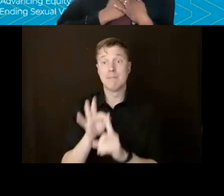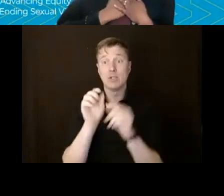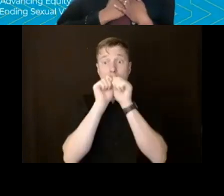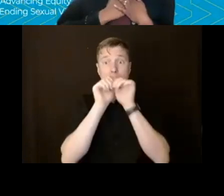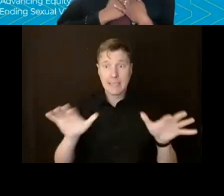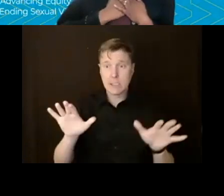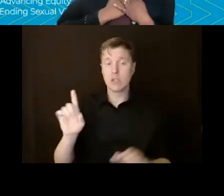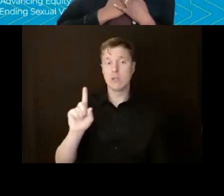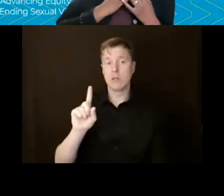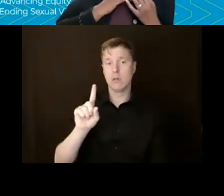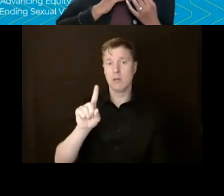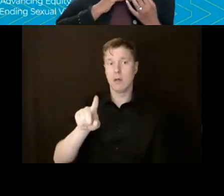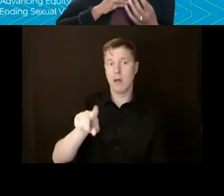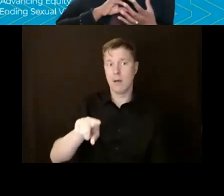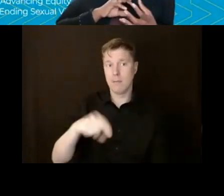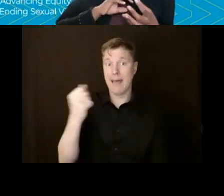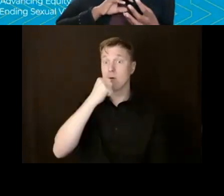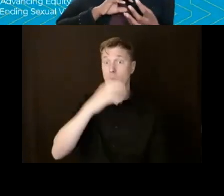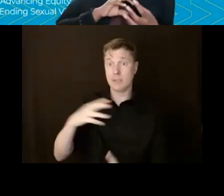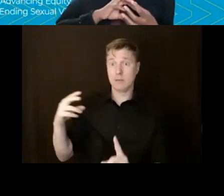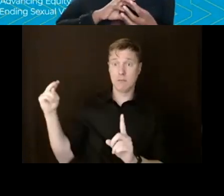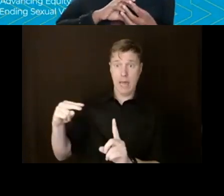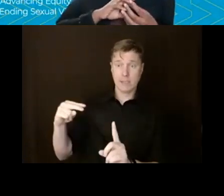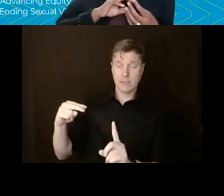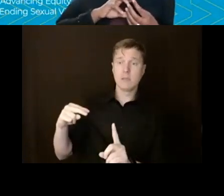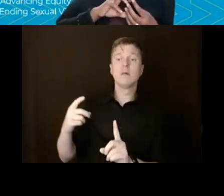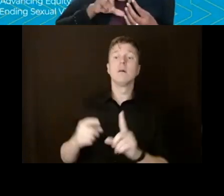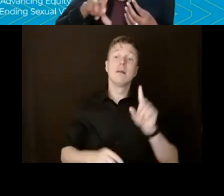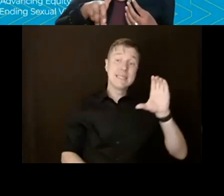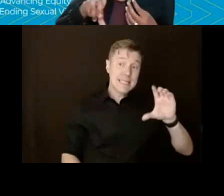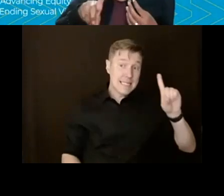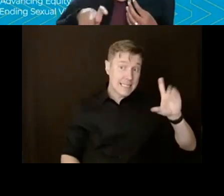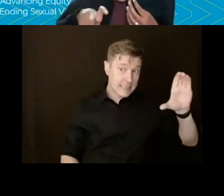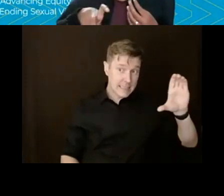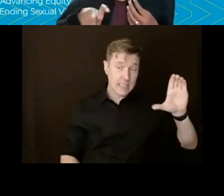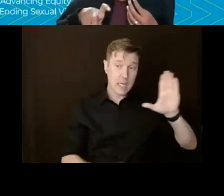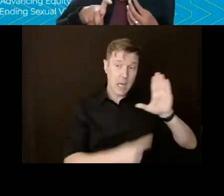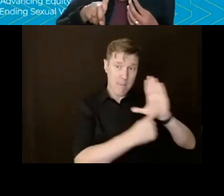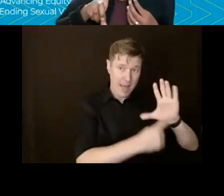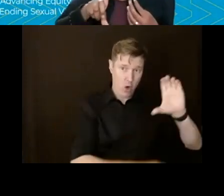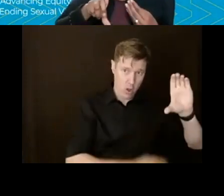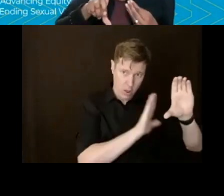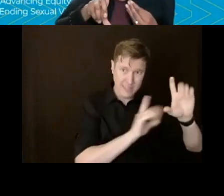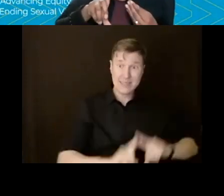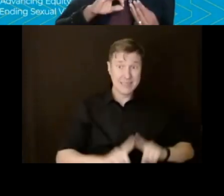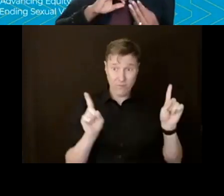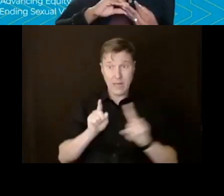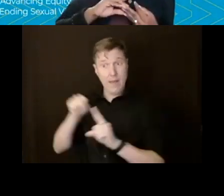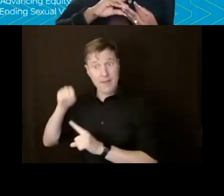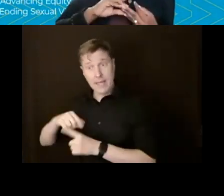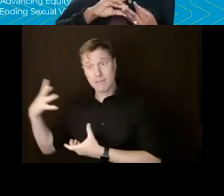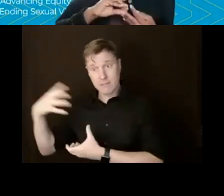feminist lens, because unlike the CDC model, this model also includes layers